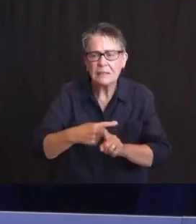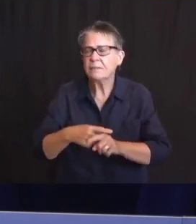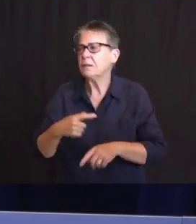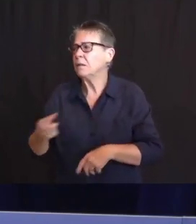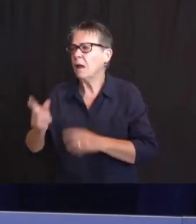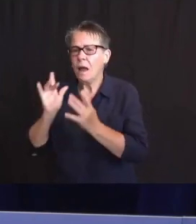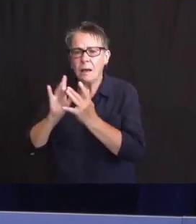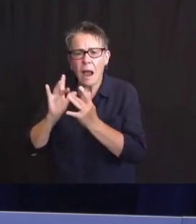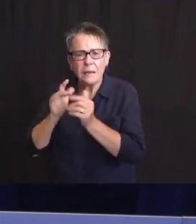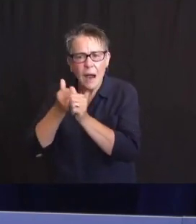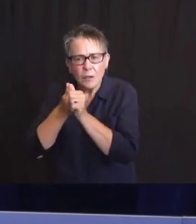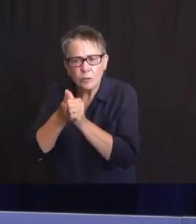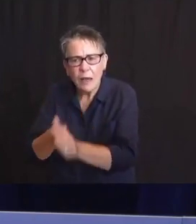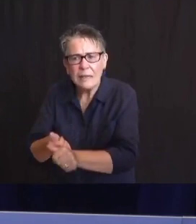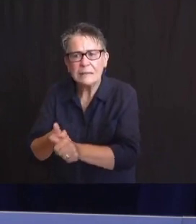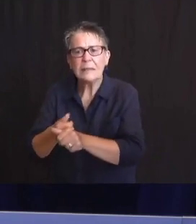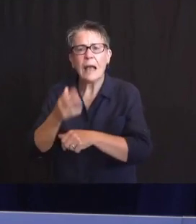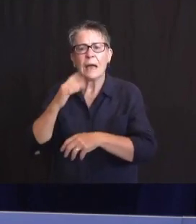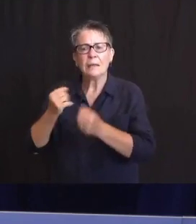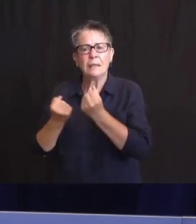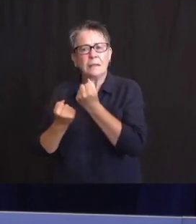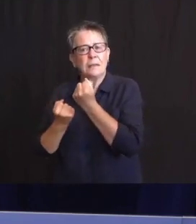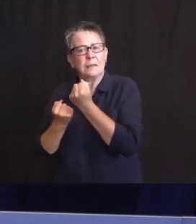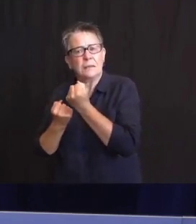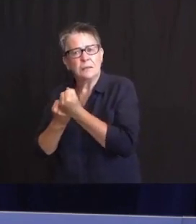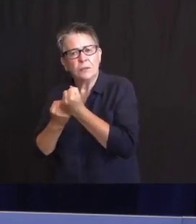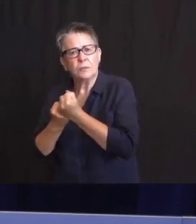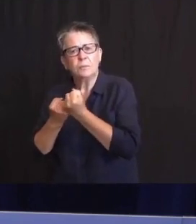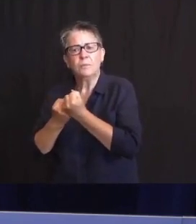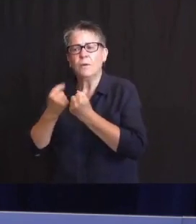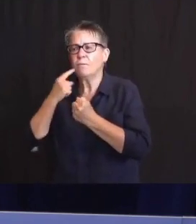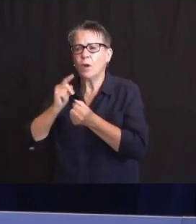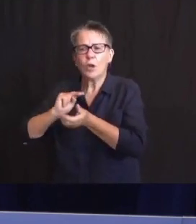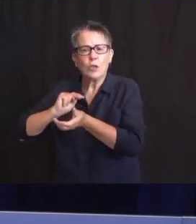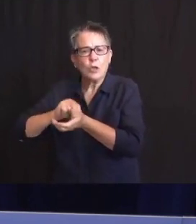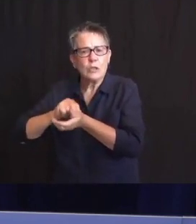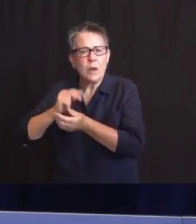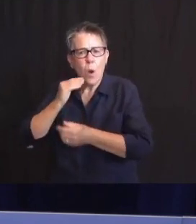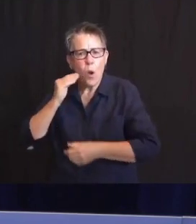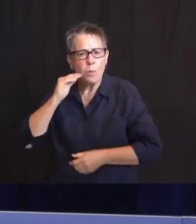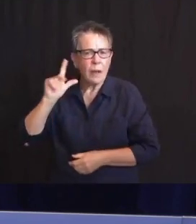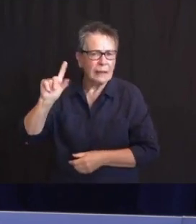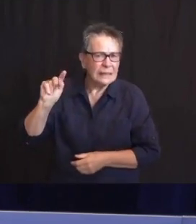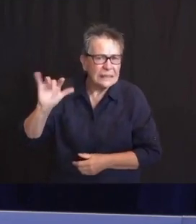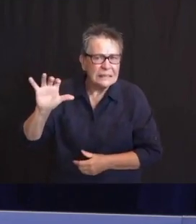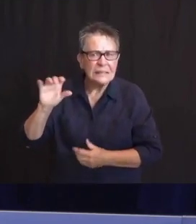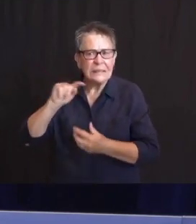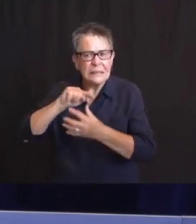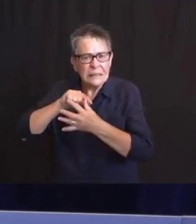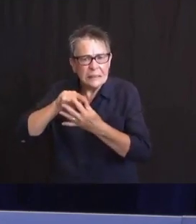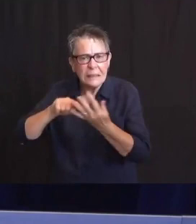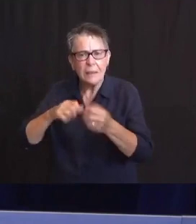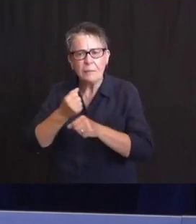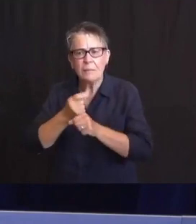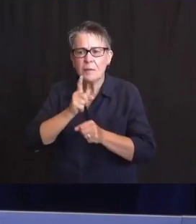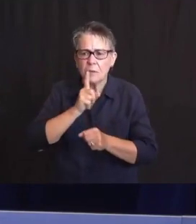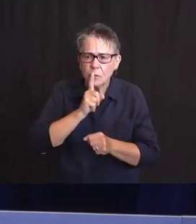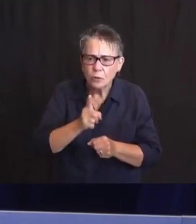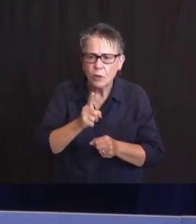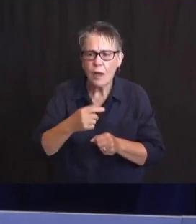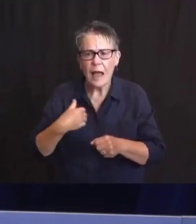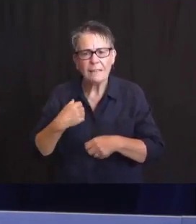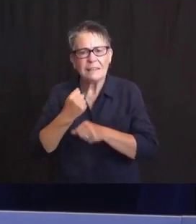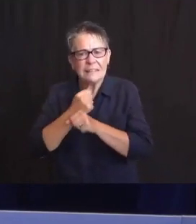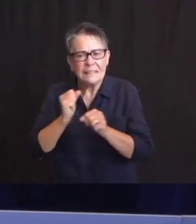facilities, standing up community testing sites, ensuring individuals have a safe place to quarantine, and a variety of